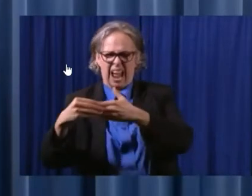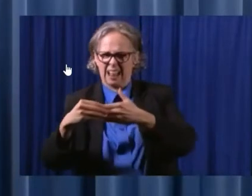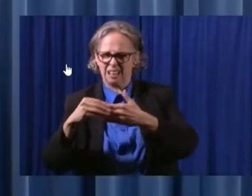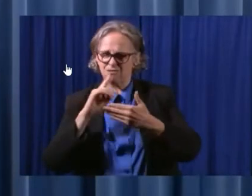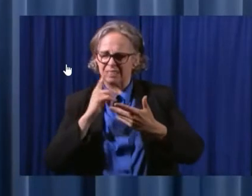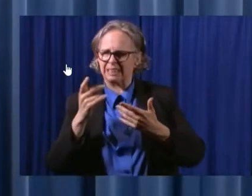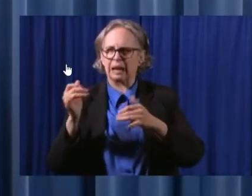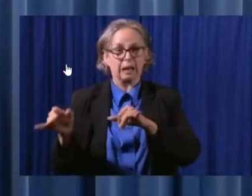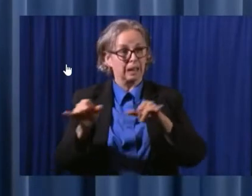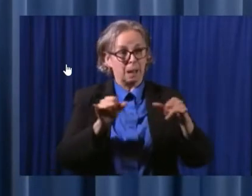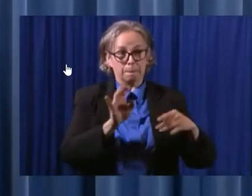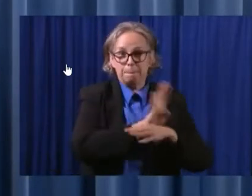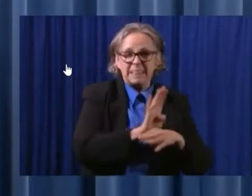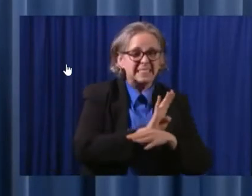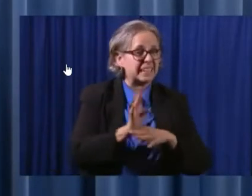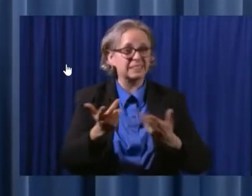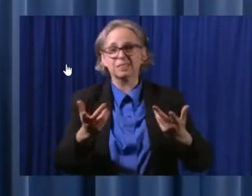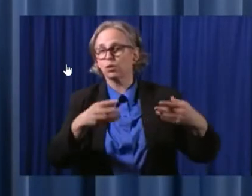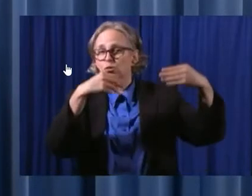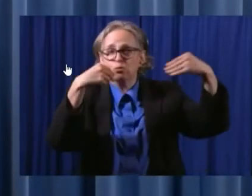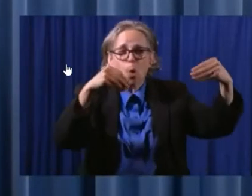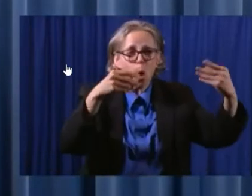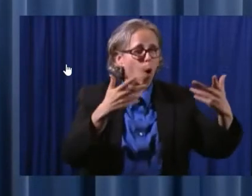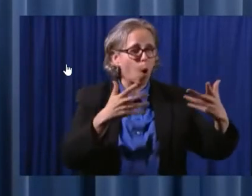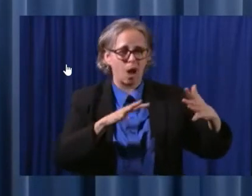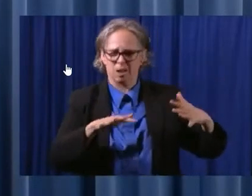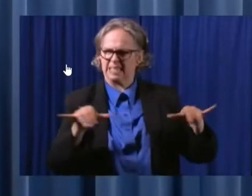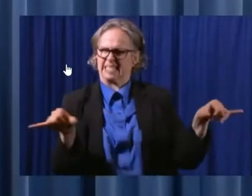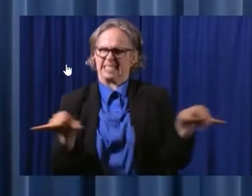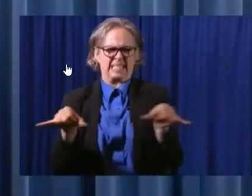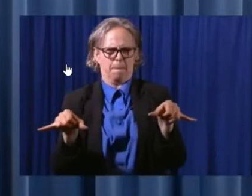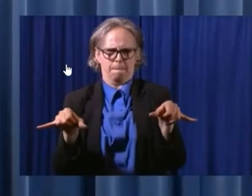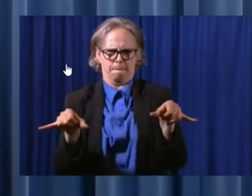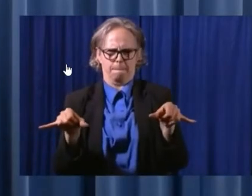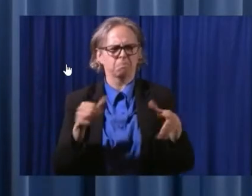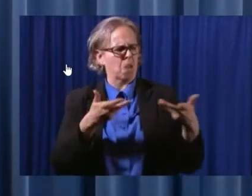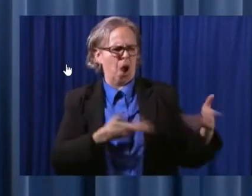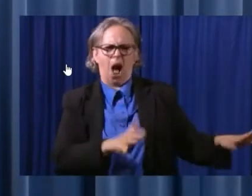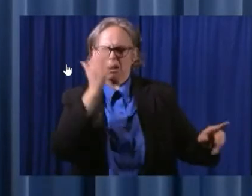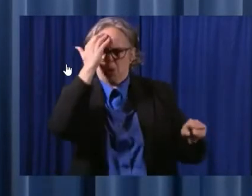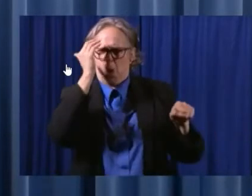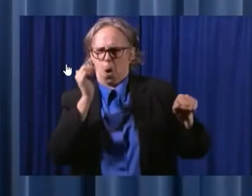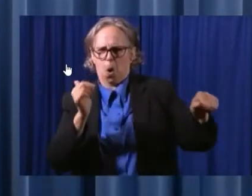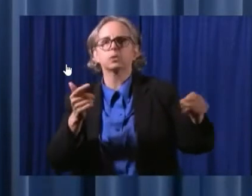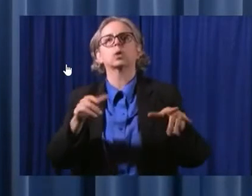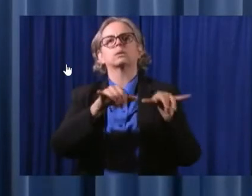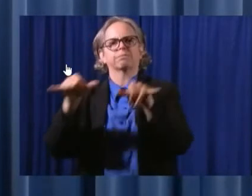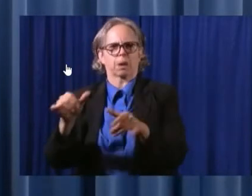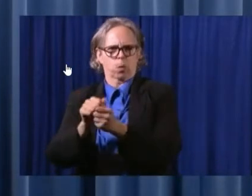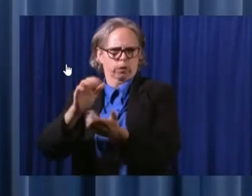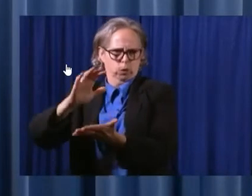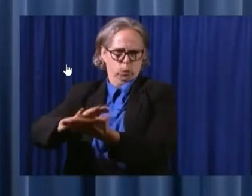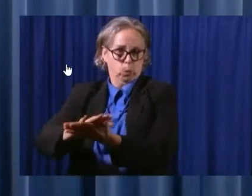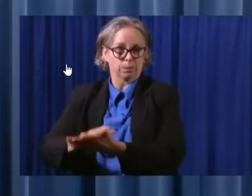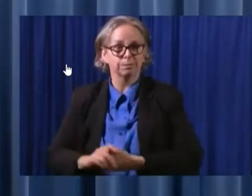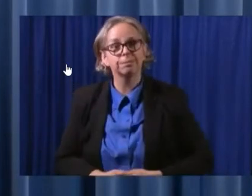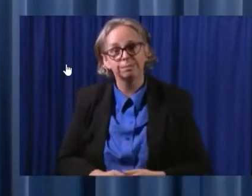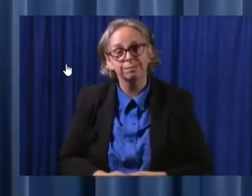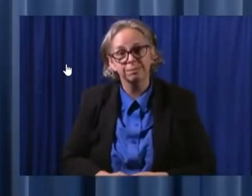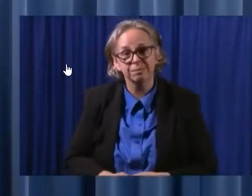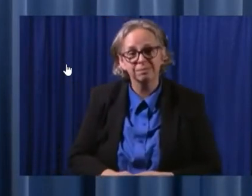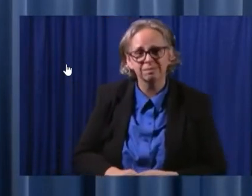to school and in regard to what we've already put in place with other workers. When face coverings